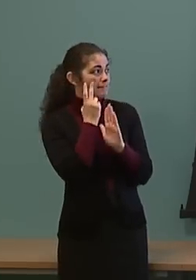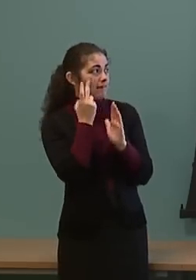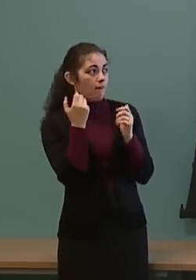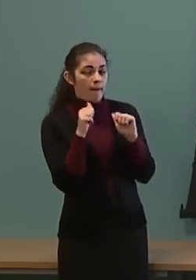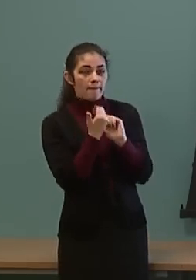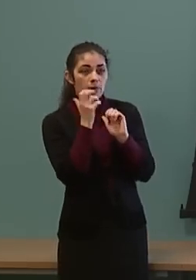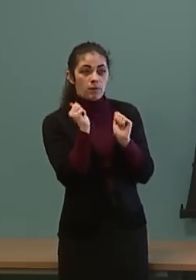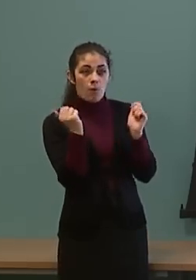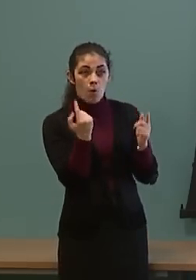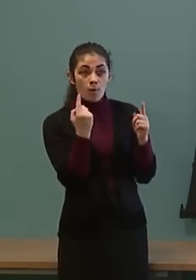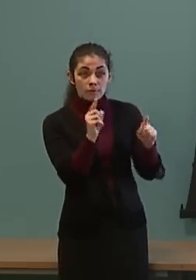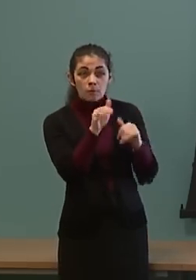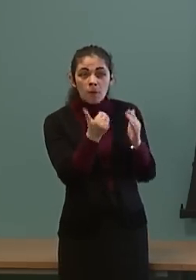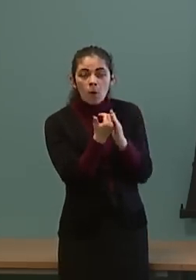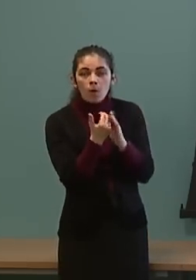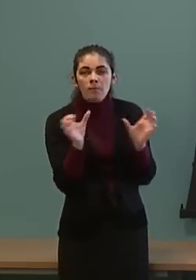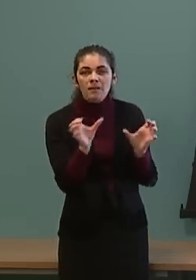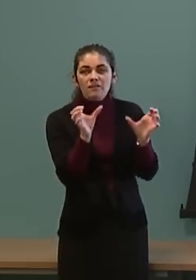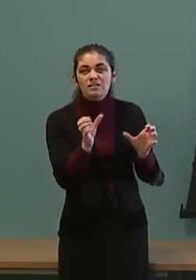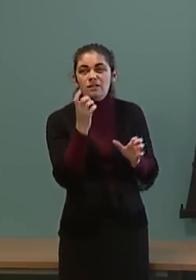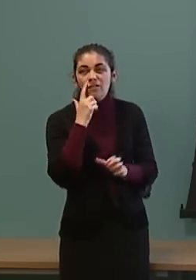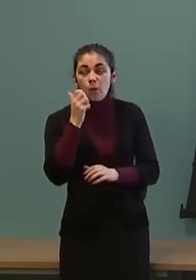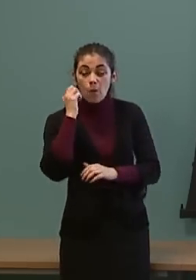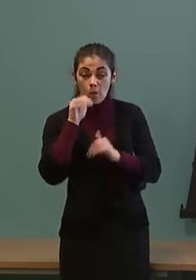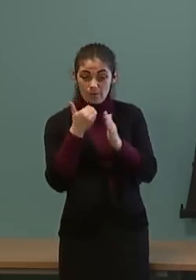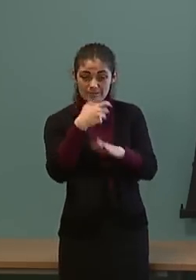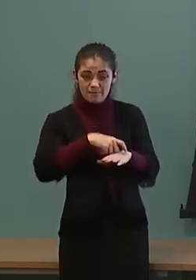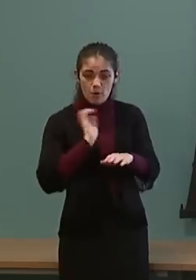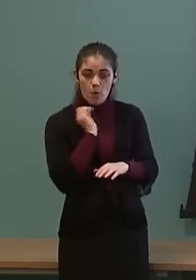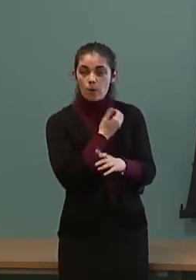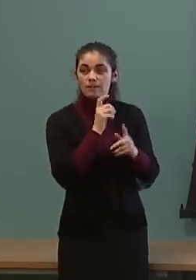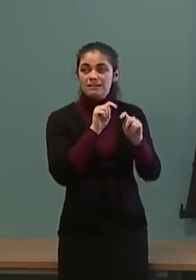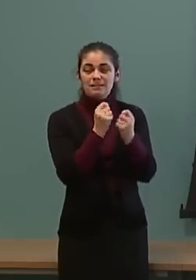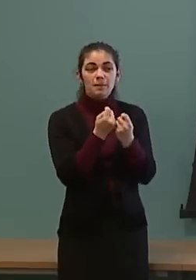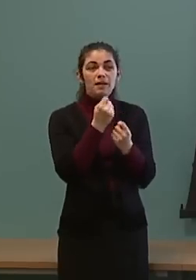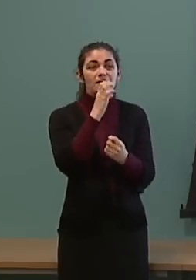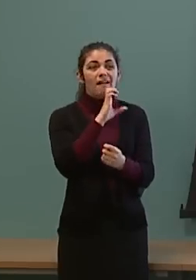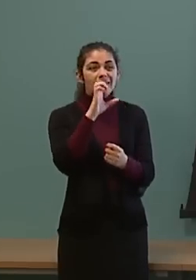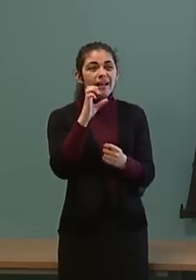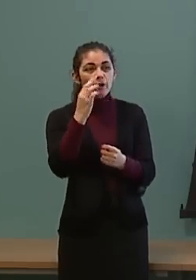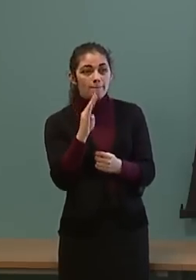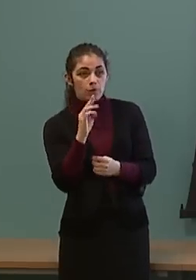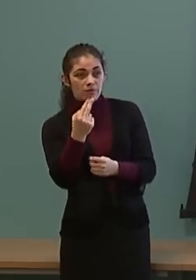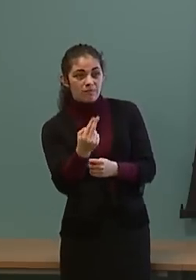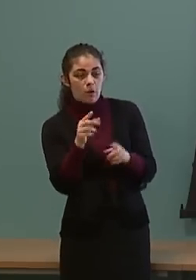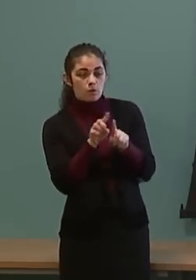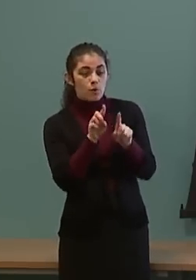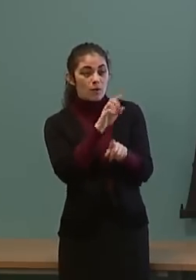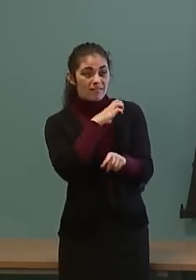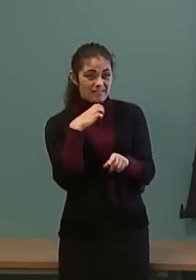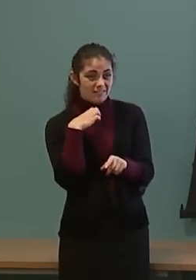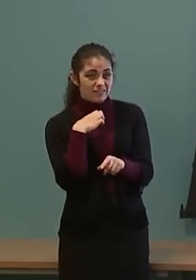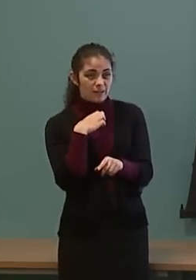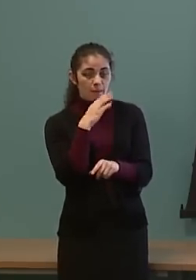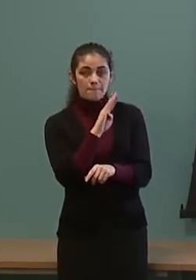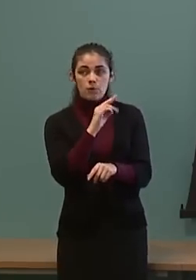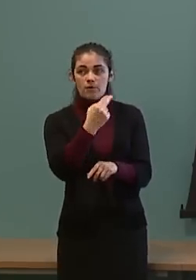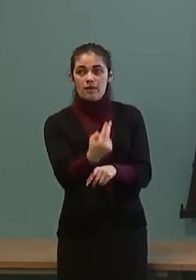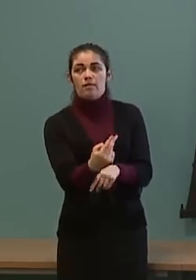do with all the efforts I'm talking about every single time is our team here at the Board of Health and our colleagues at the Cleveland Department of Health and our surrounding